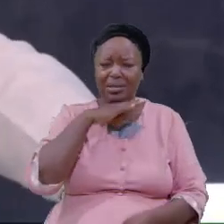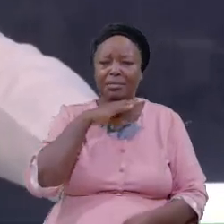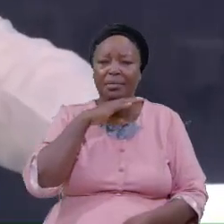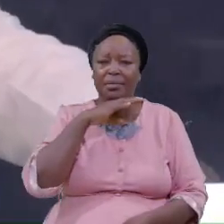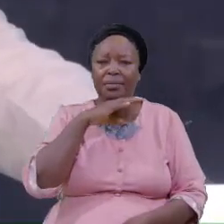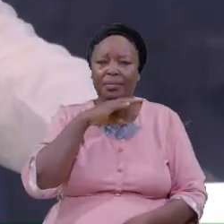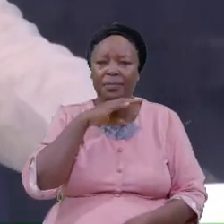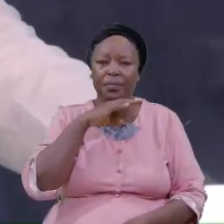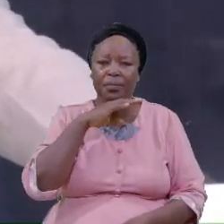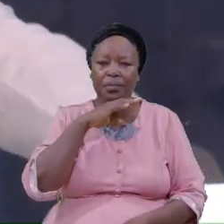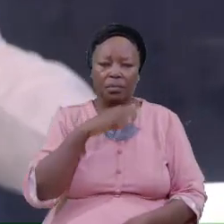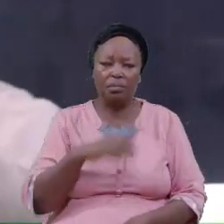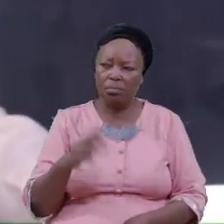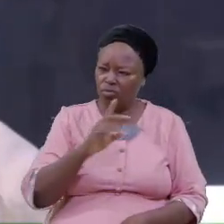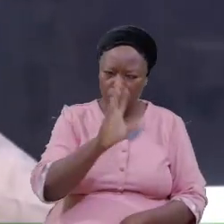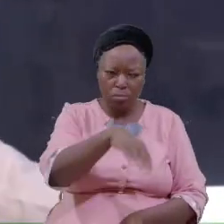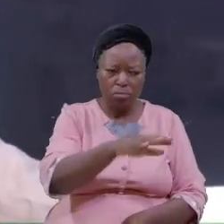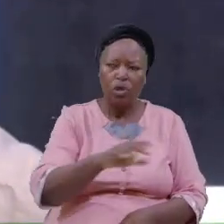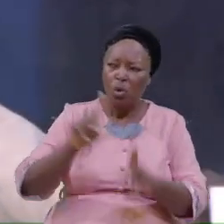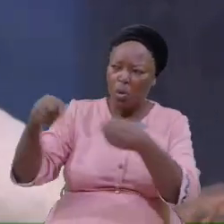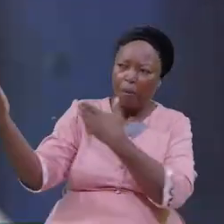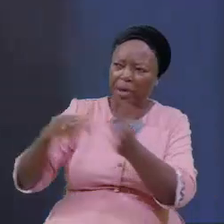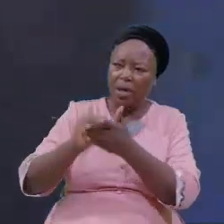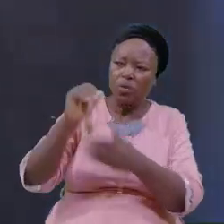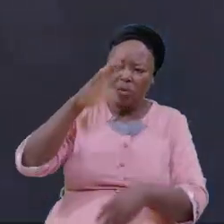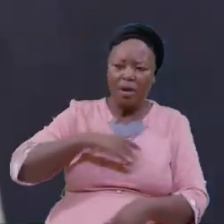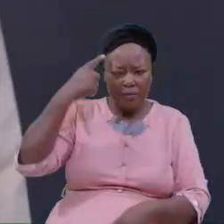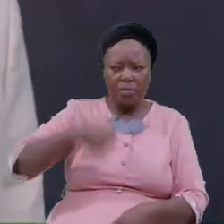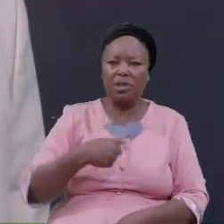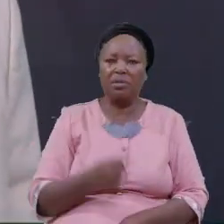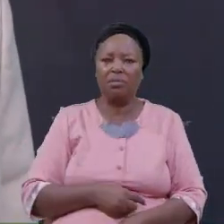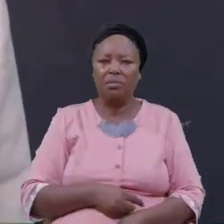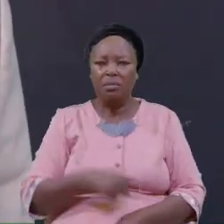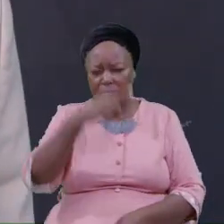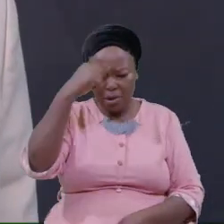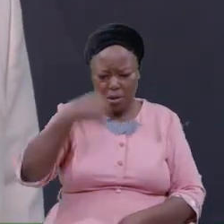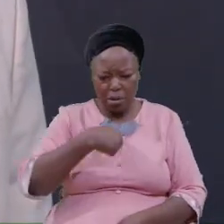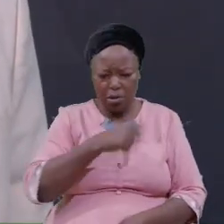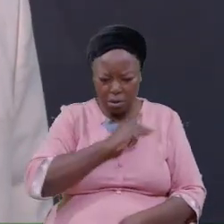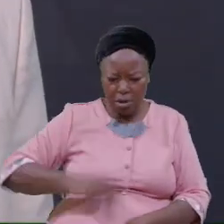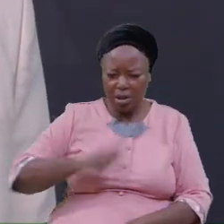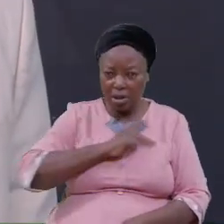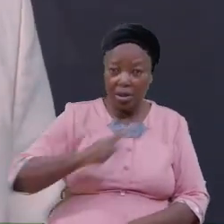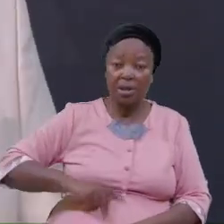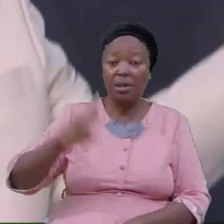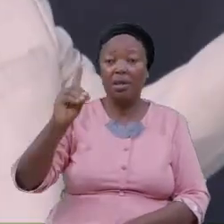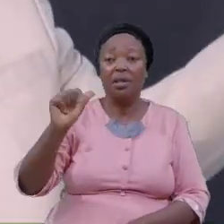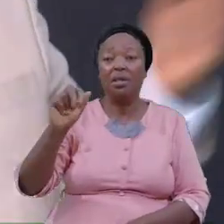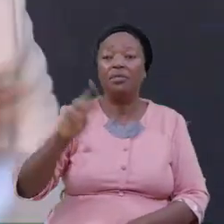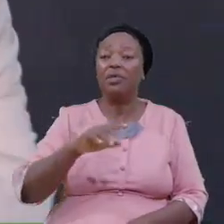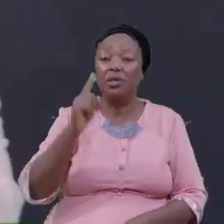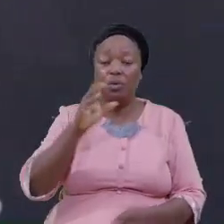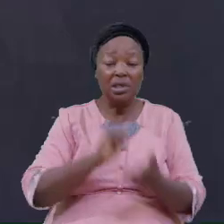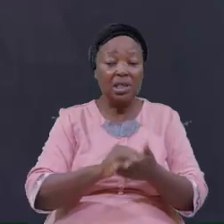Go bring that woman. King David, the one who wrote, he that has